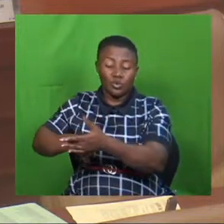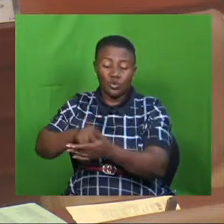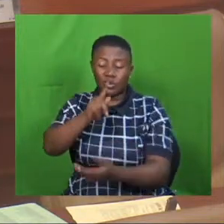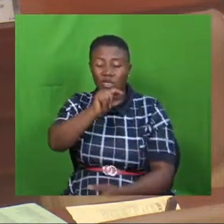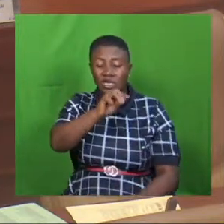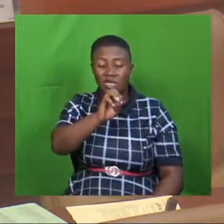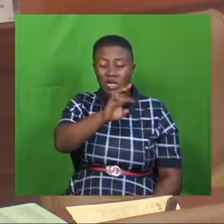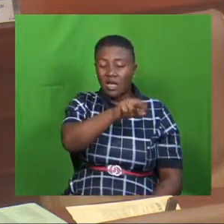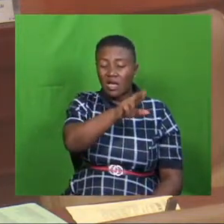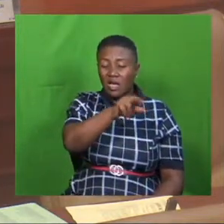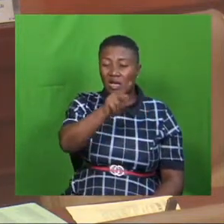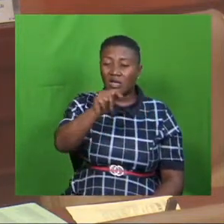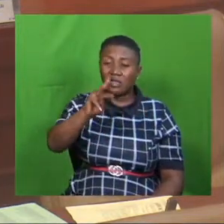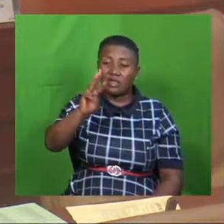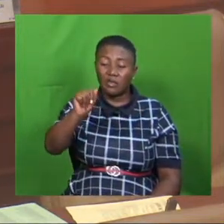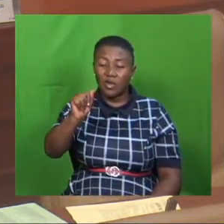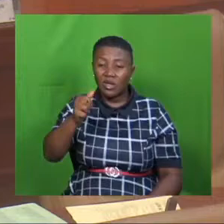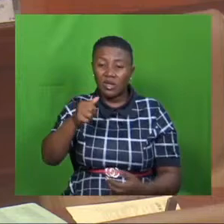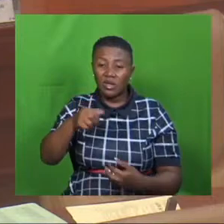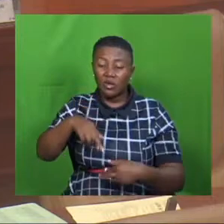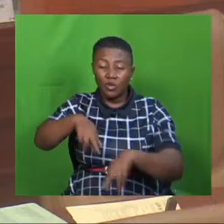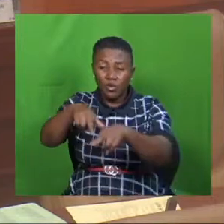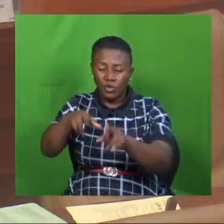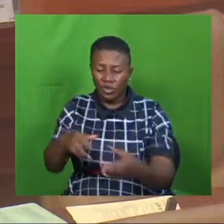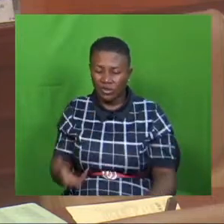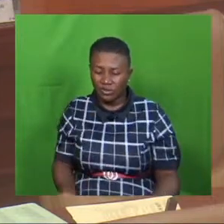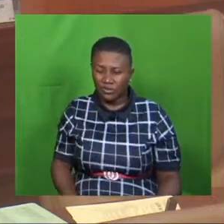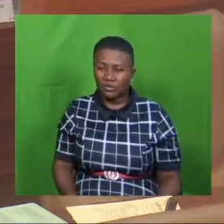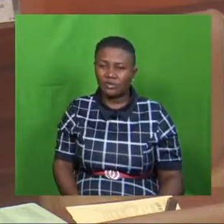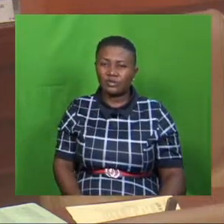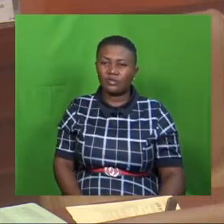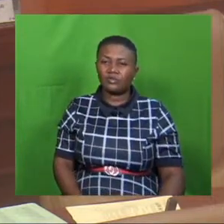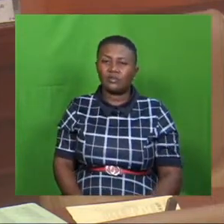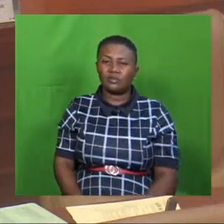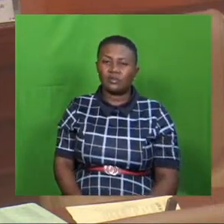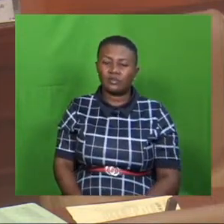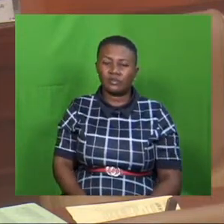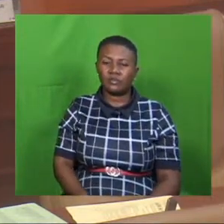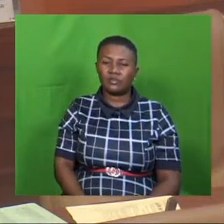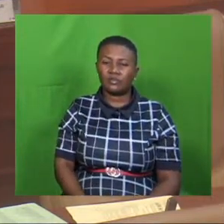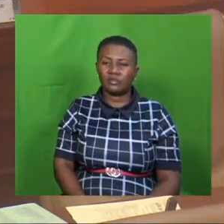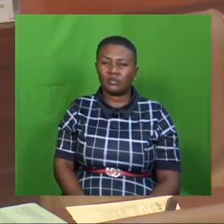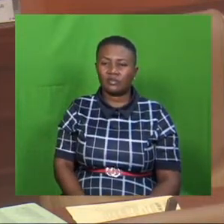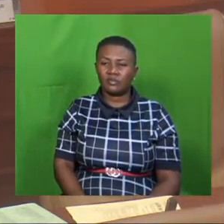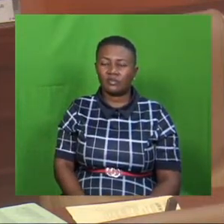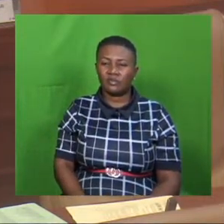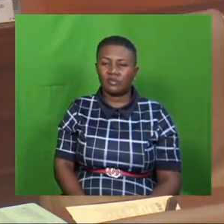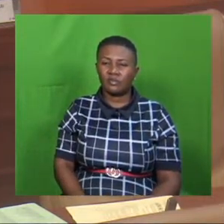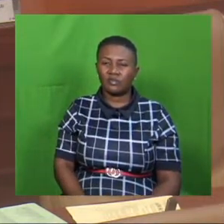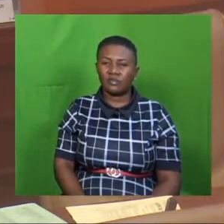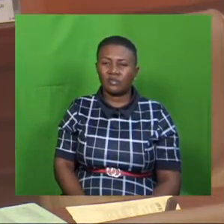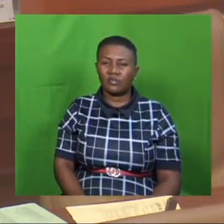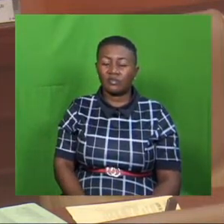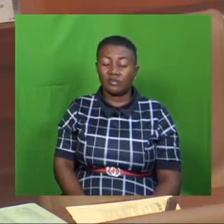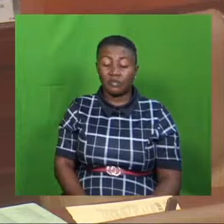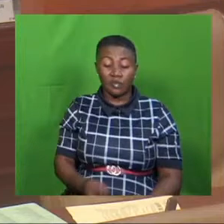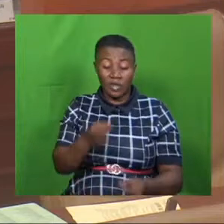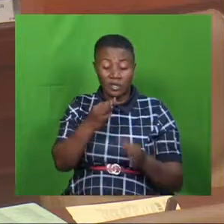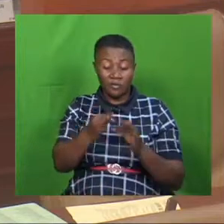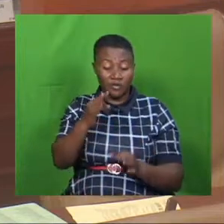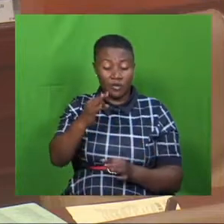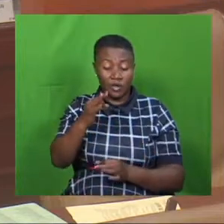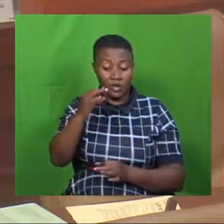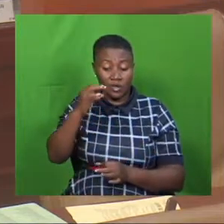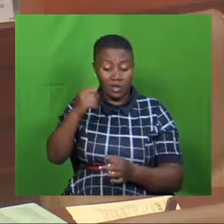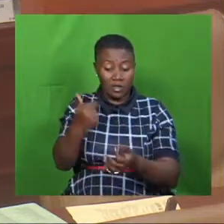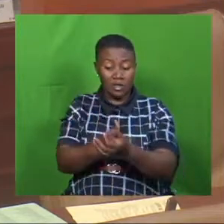have a legitimate contract on the construction of the motorway. And in any case, Mr. Speaker, if government of Ghana is ready